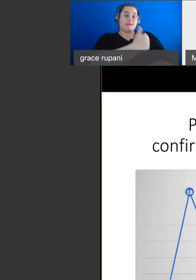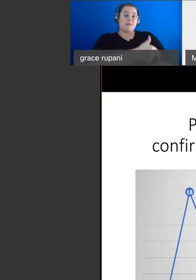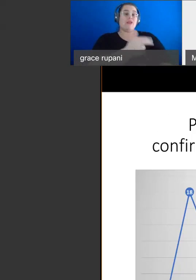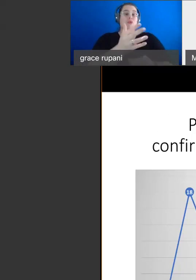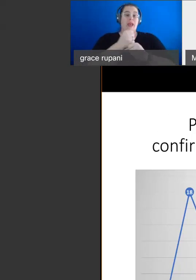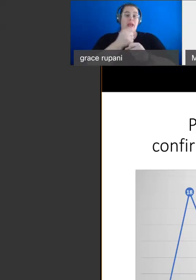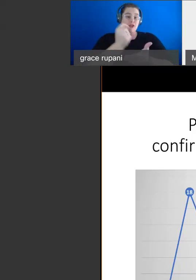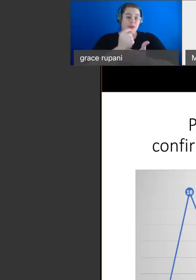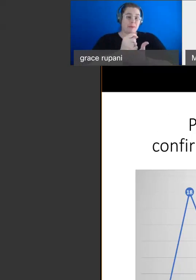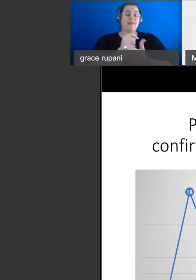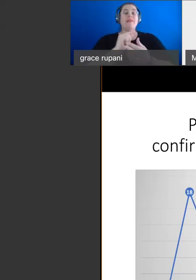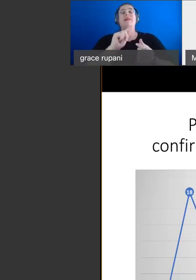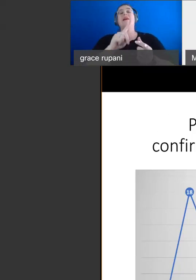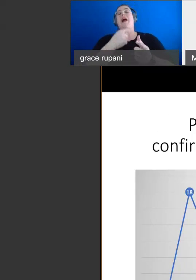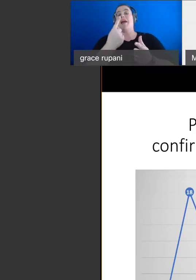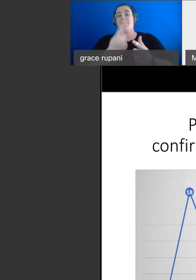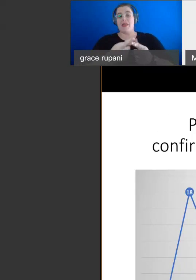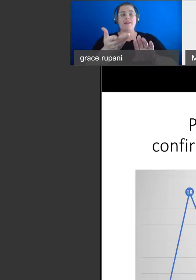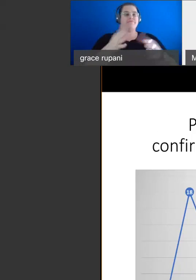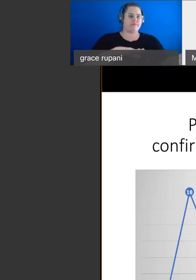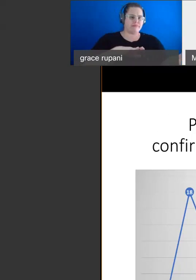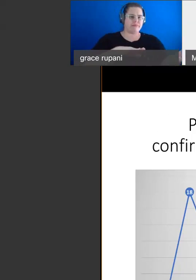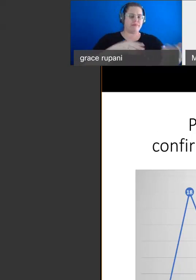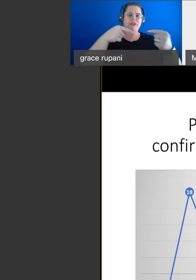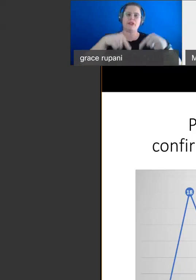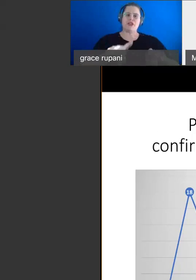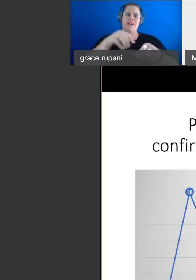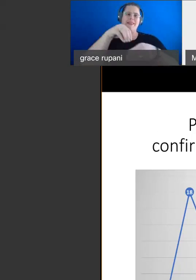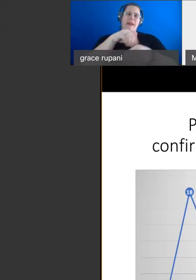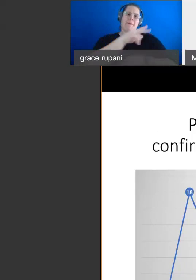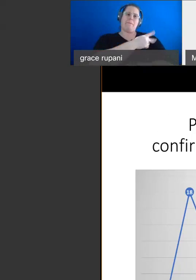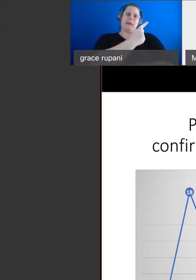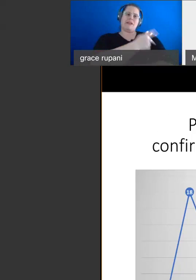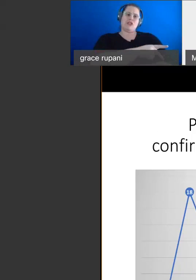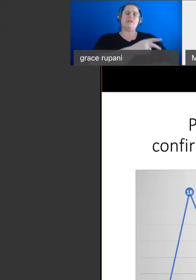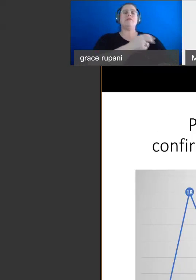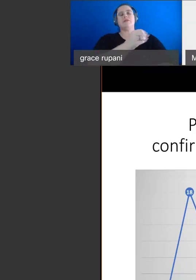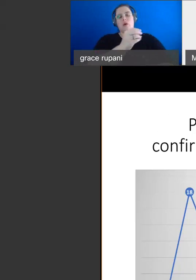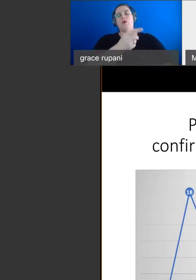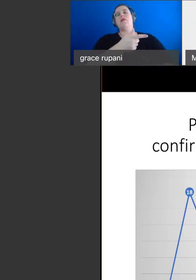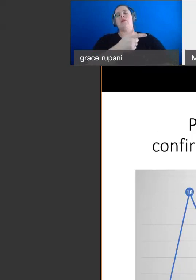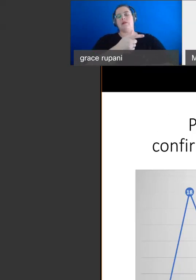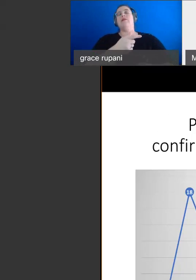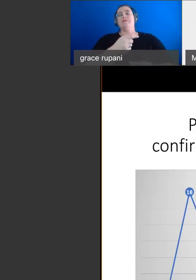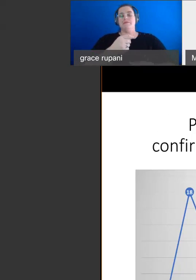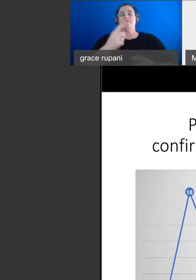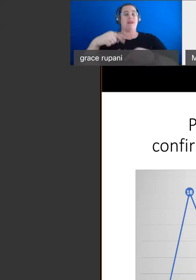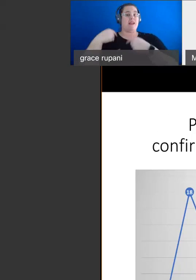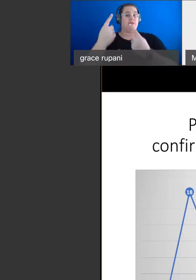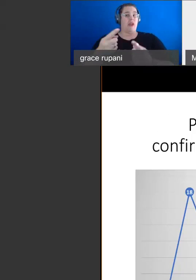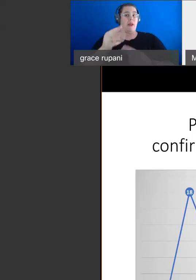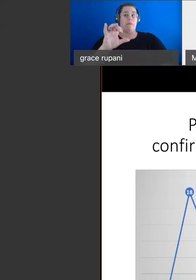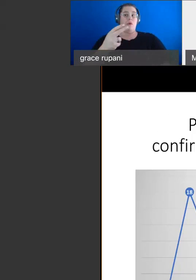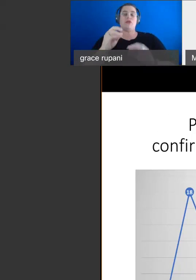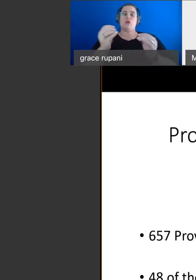inpatient admission. And thus far in March, of the deaths we've had, none have yet been confirmed as COVID related.